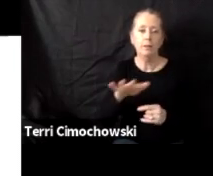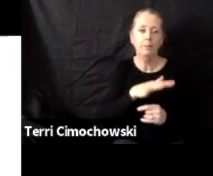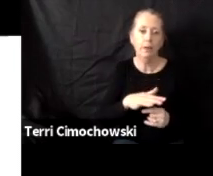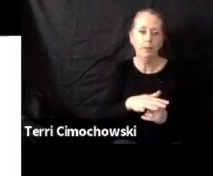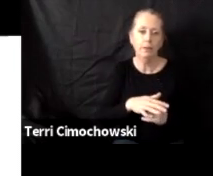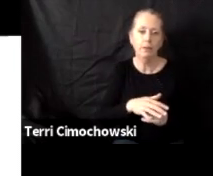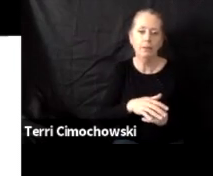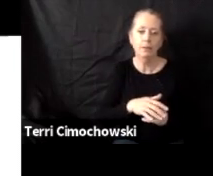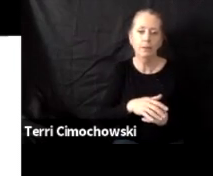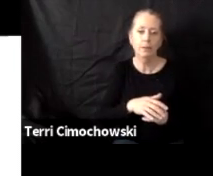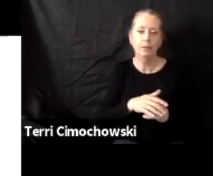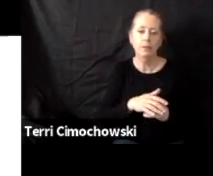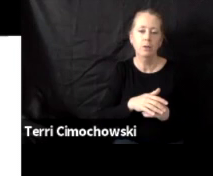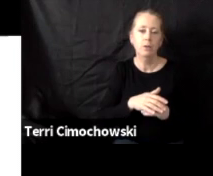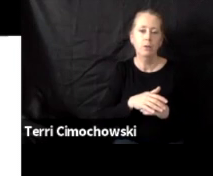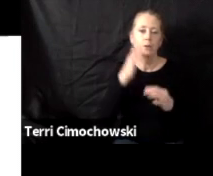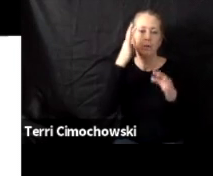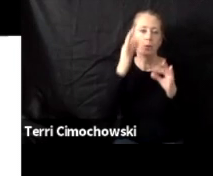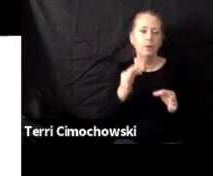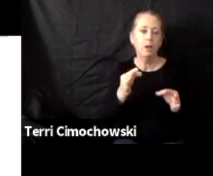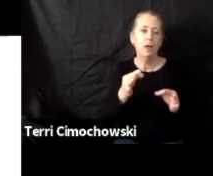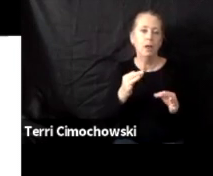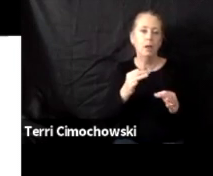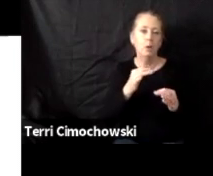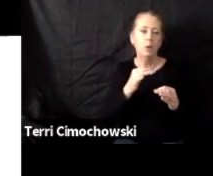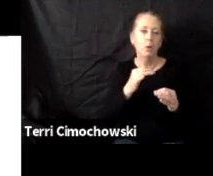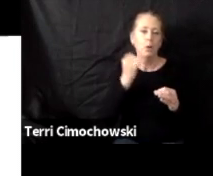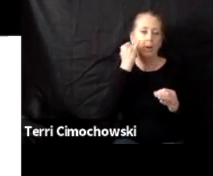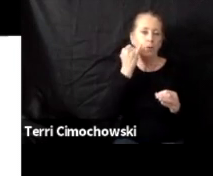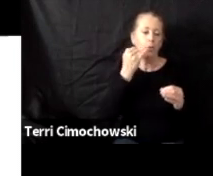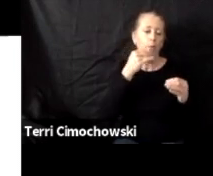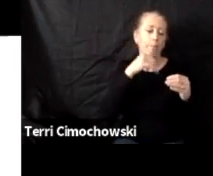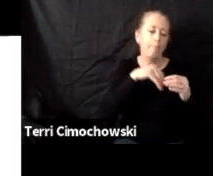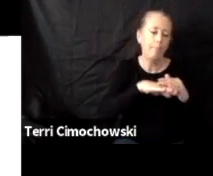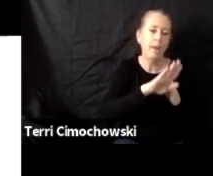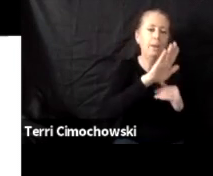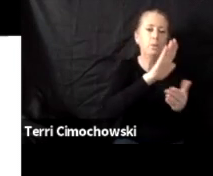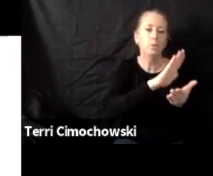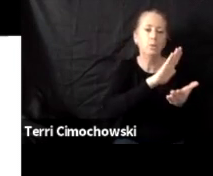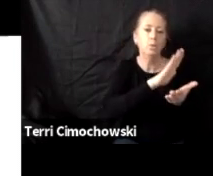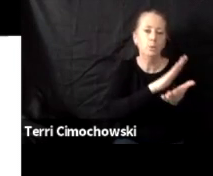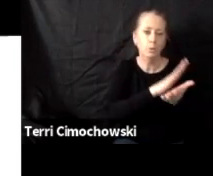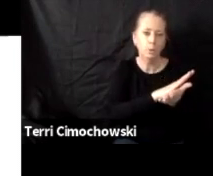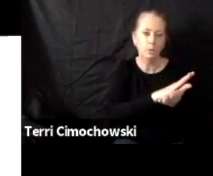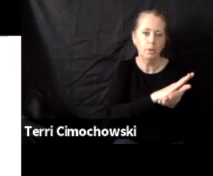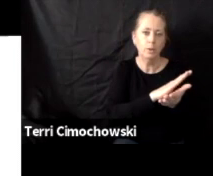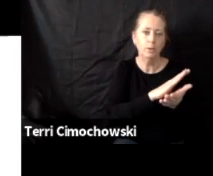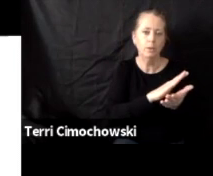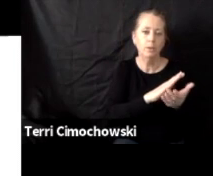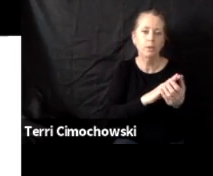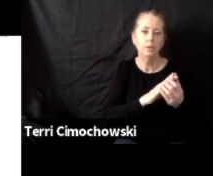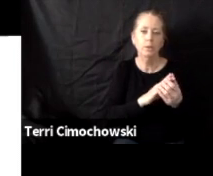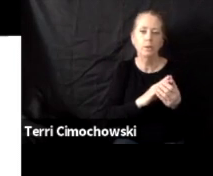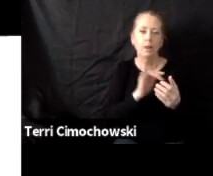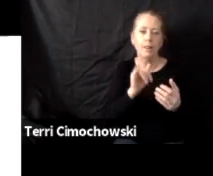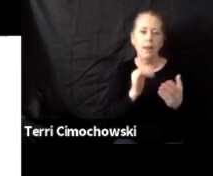when going back into the brick and mortar building. And so that is really, and that's